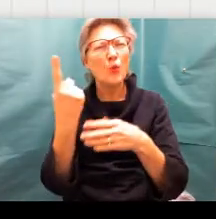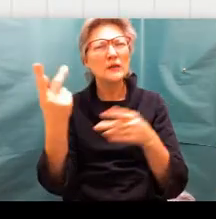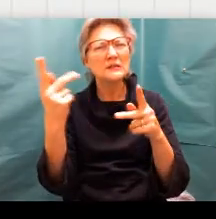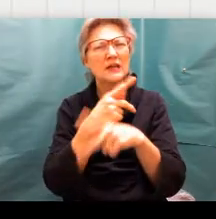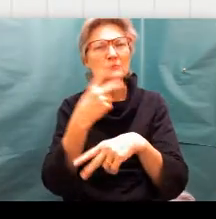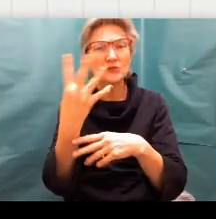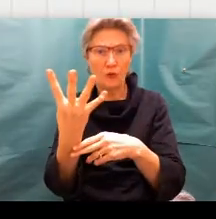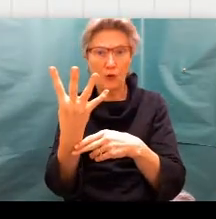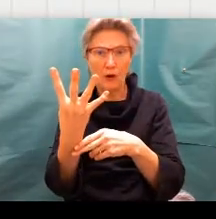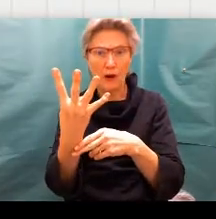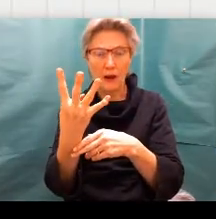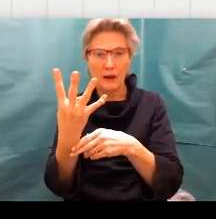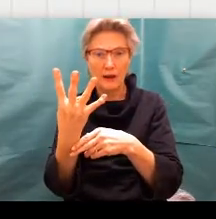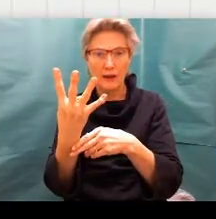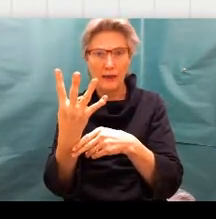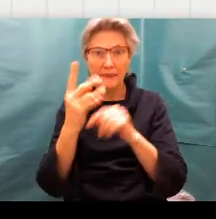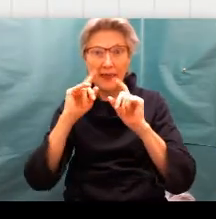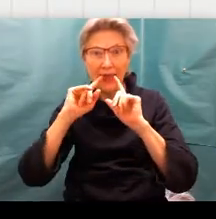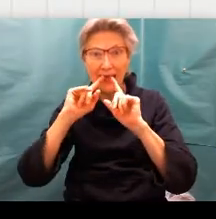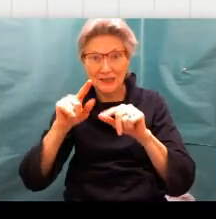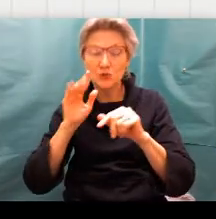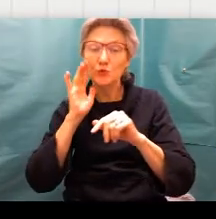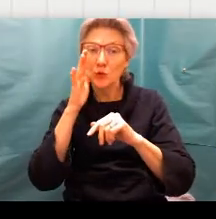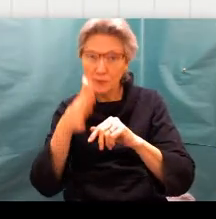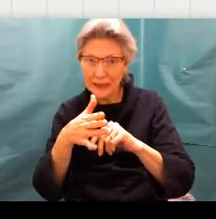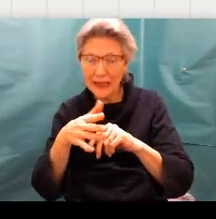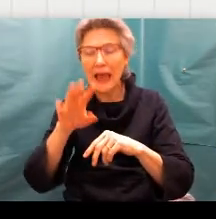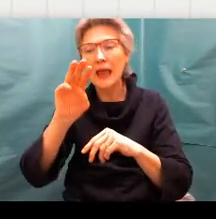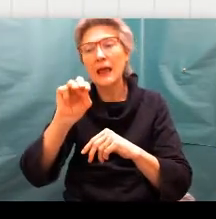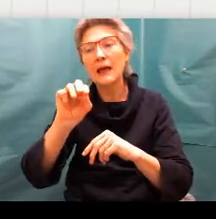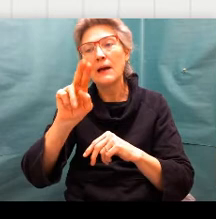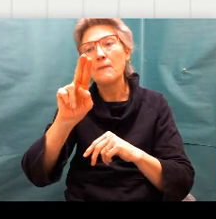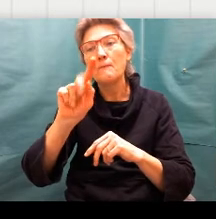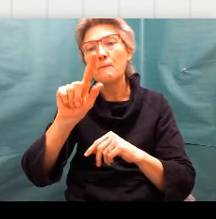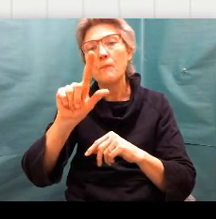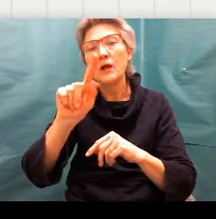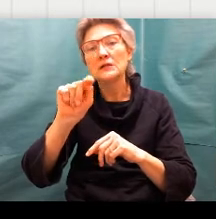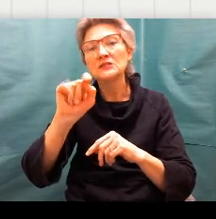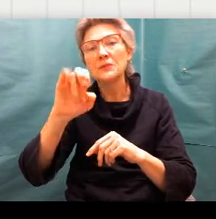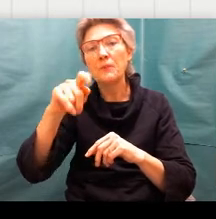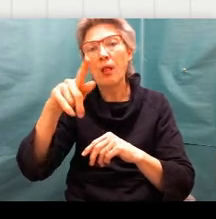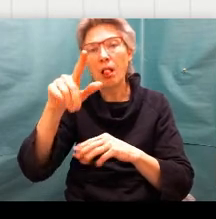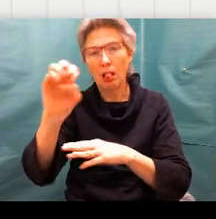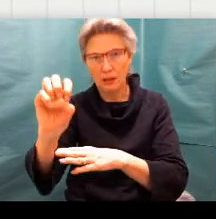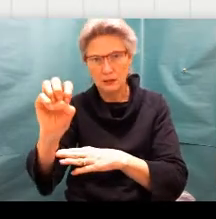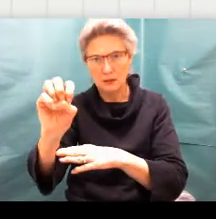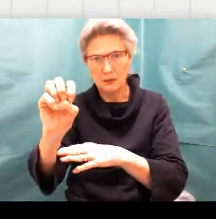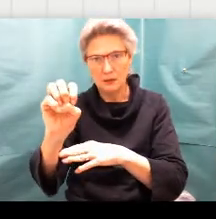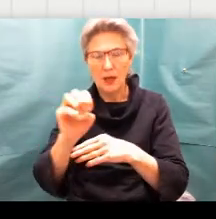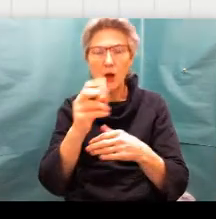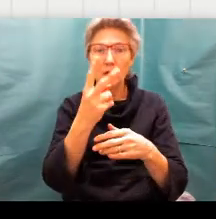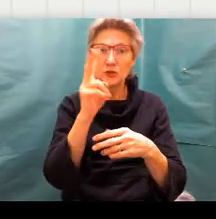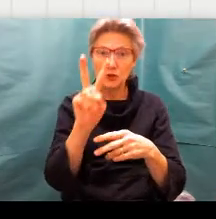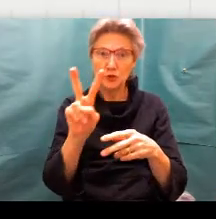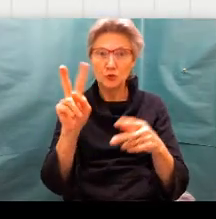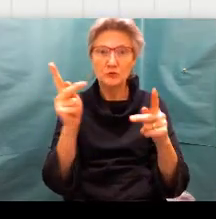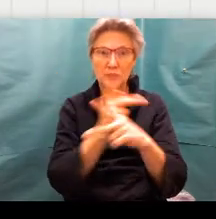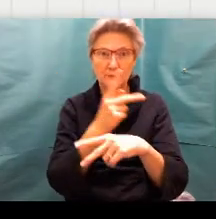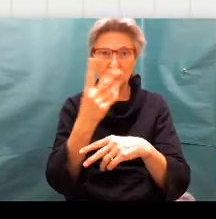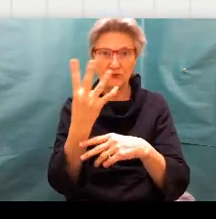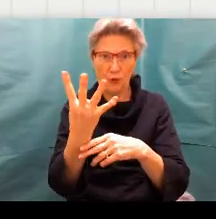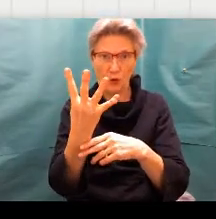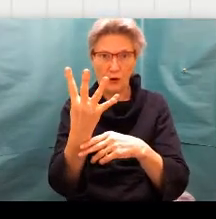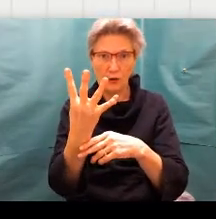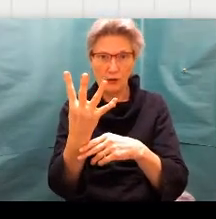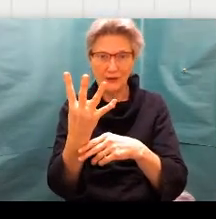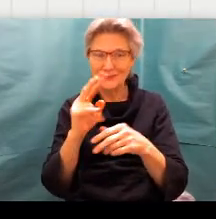4, right? Because that's my first multiple of 4. Then I'm looking at what's 2 times 4, because that's